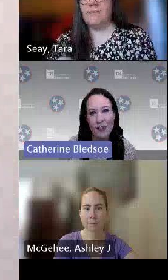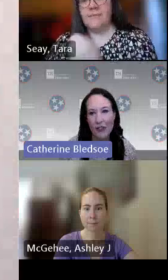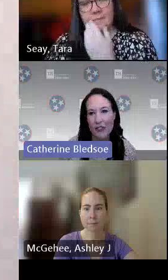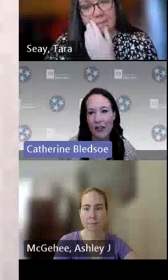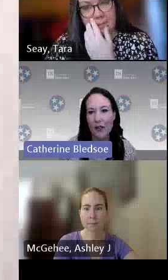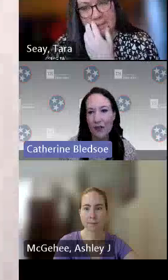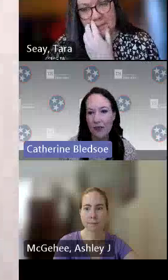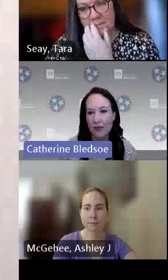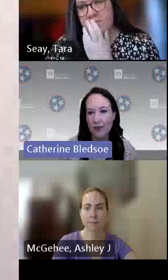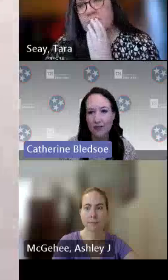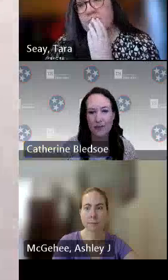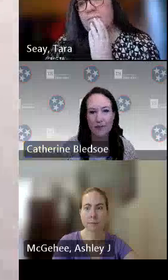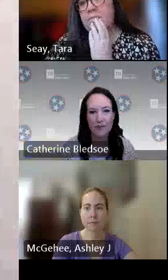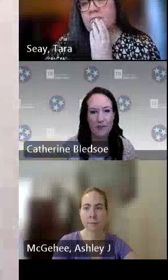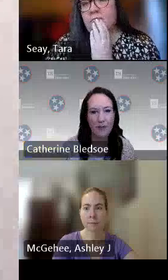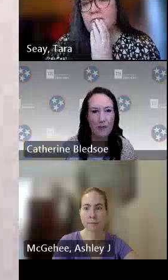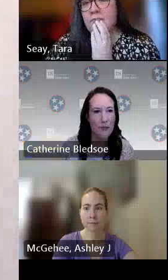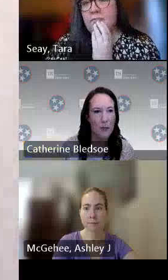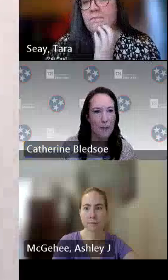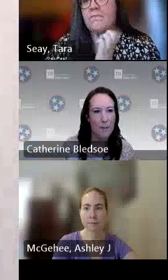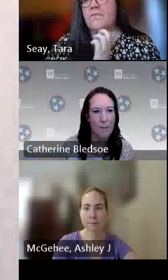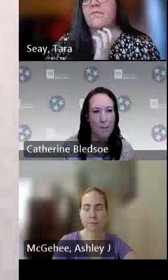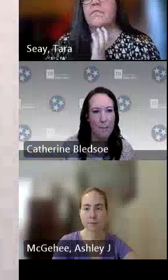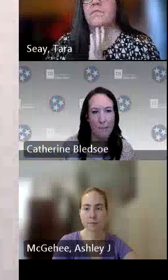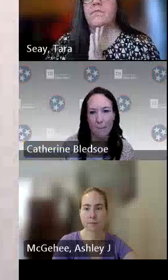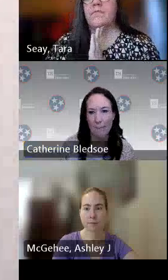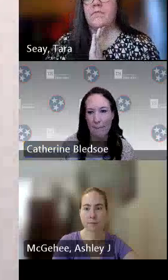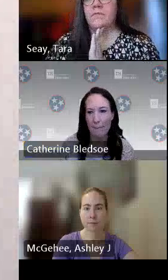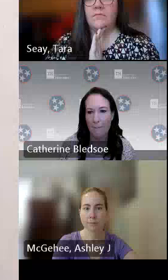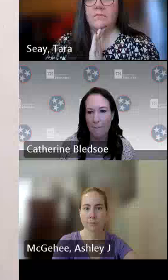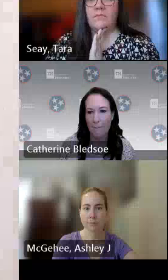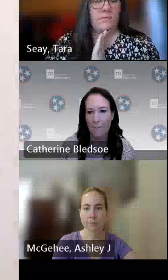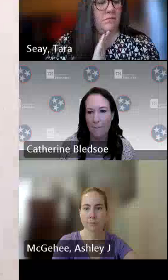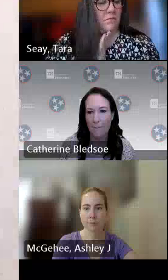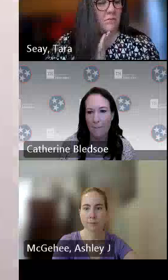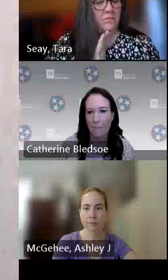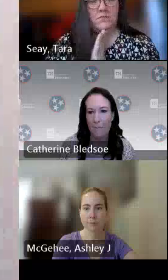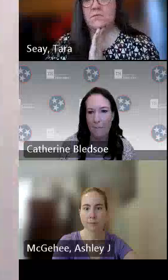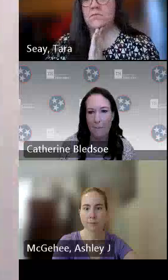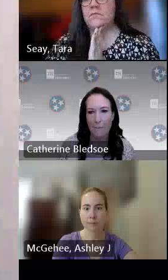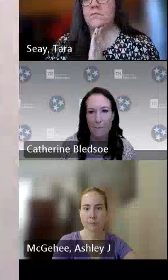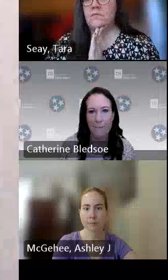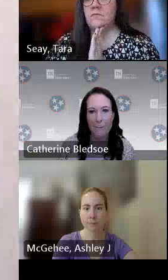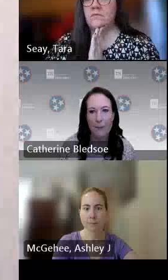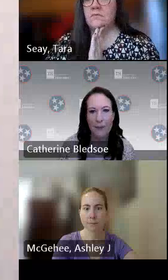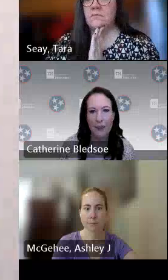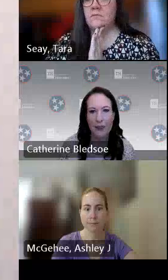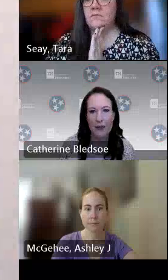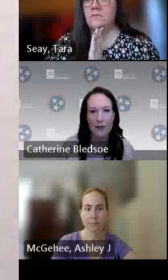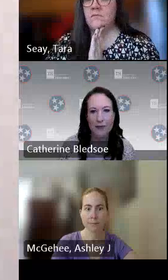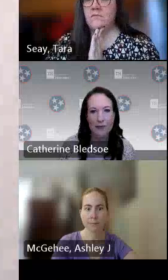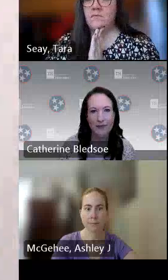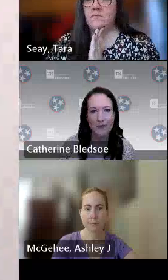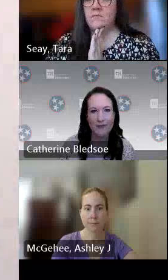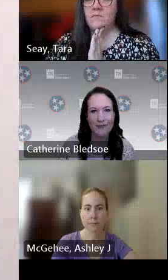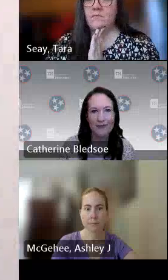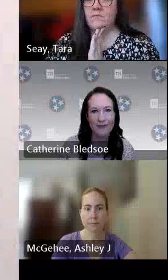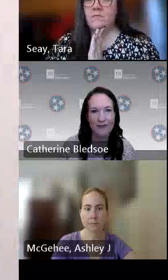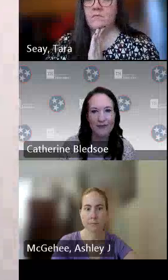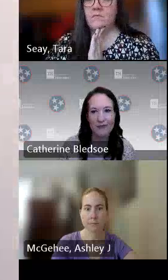her introduce herself. Hi, everyone. I'm Rachel Tossi. This is Melissa Conda. We have been